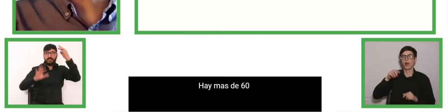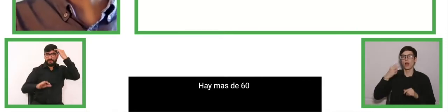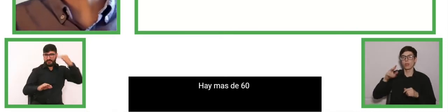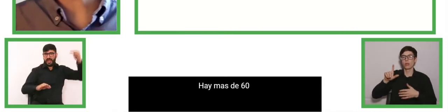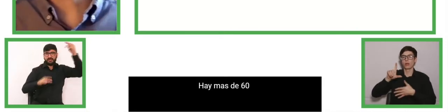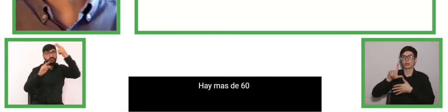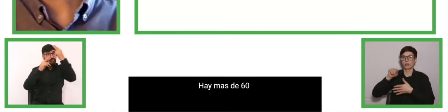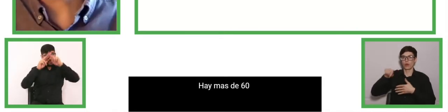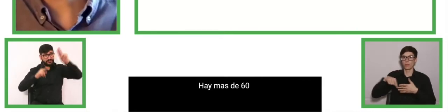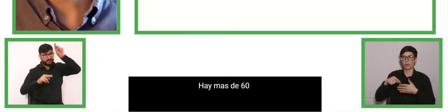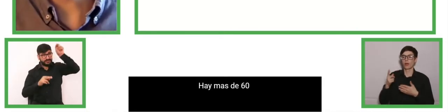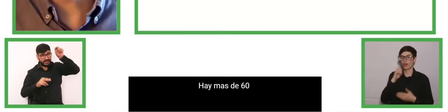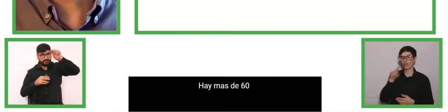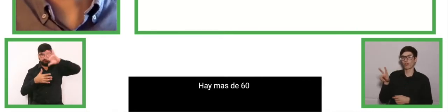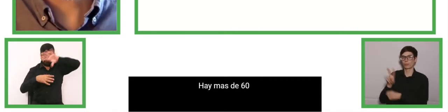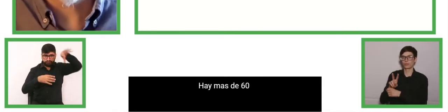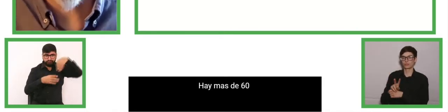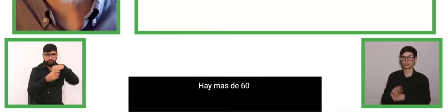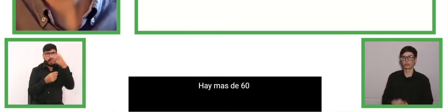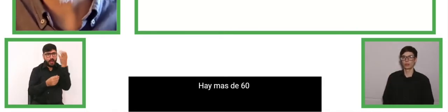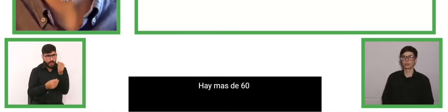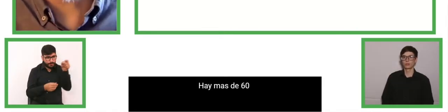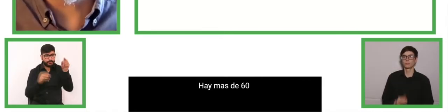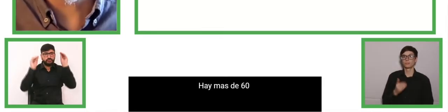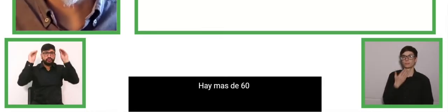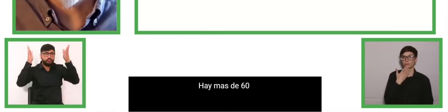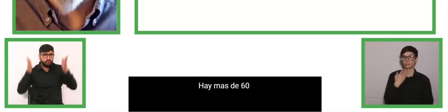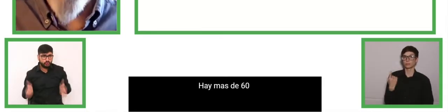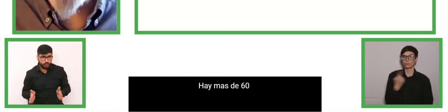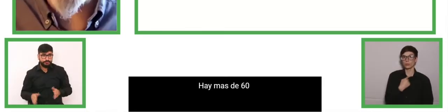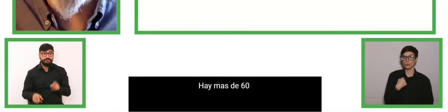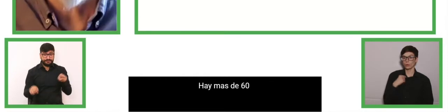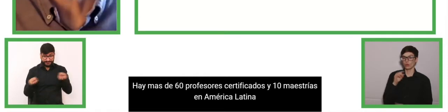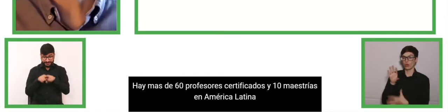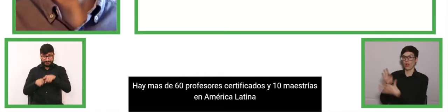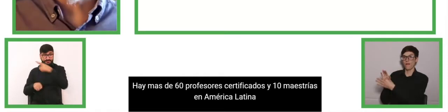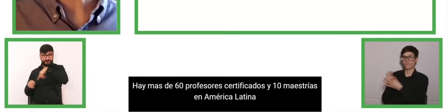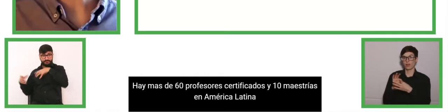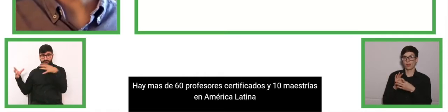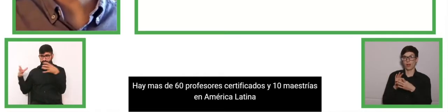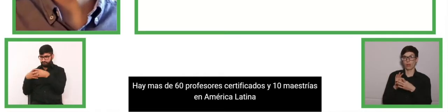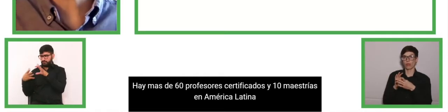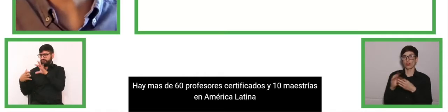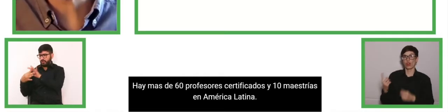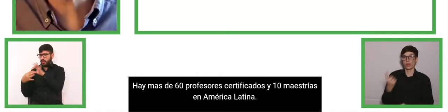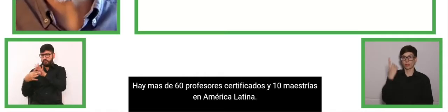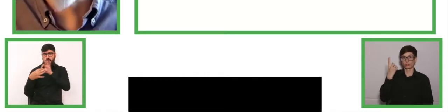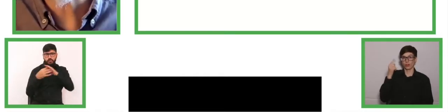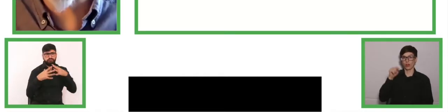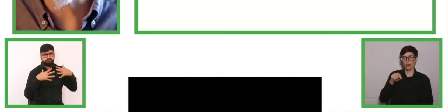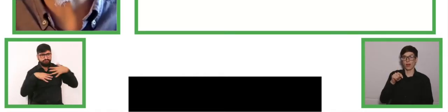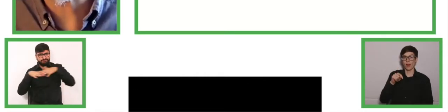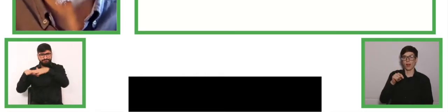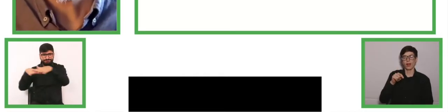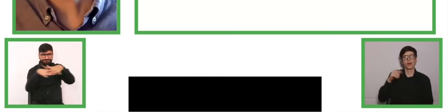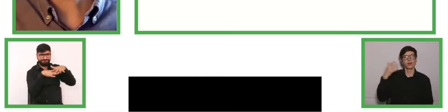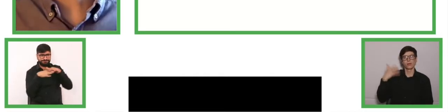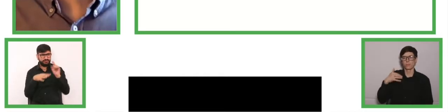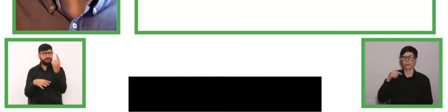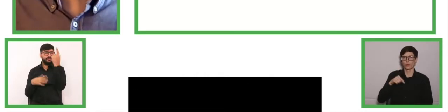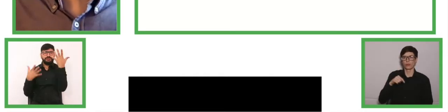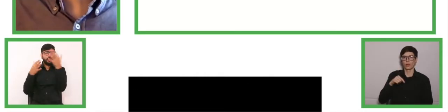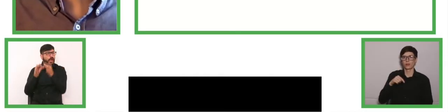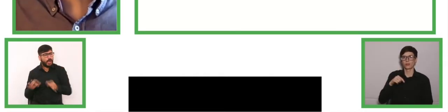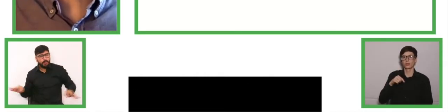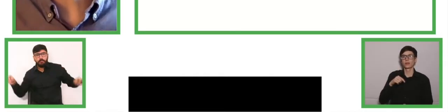our Latin American affiliates are threefold. One, create and launch a new website that